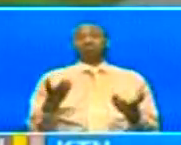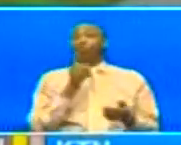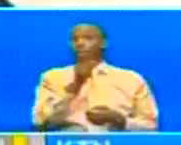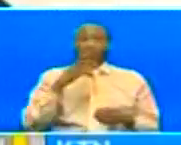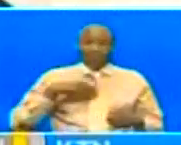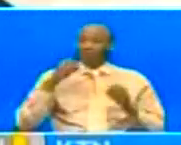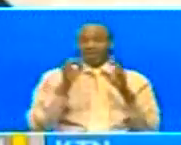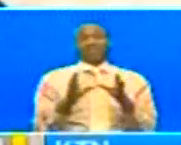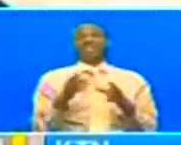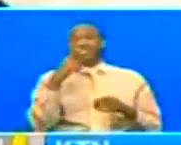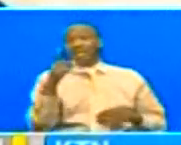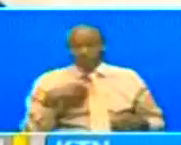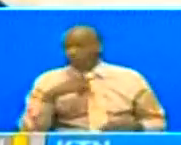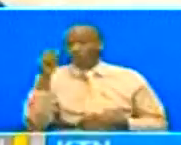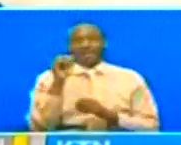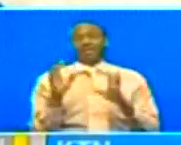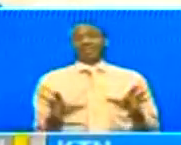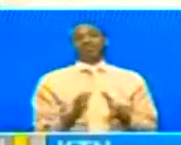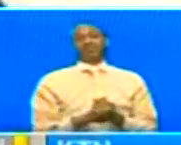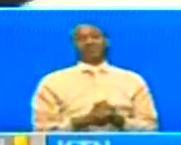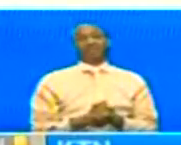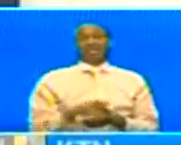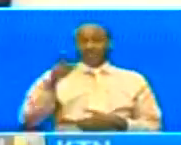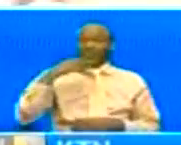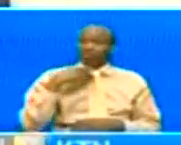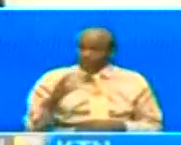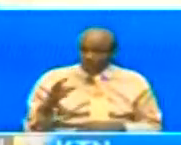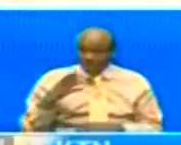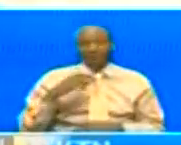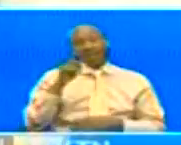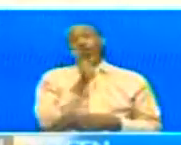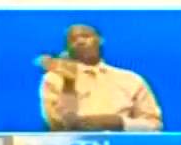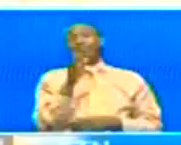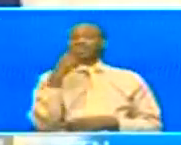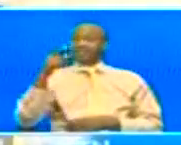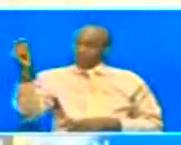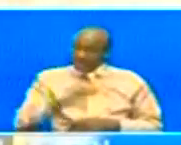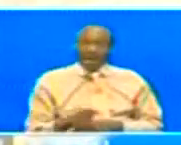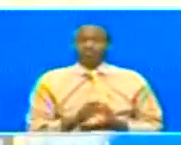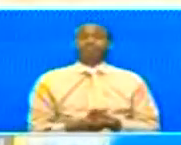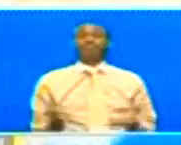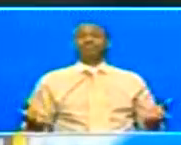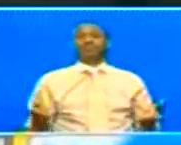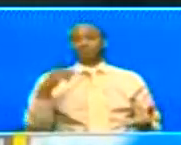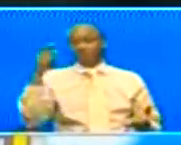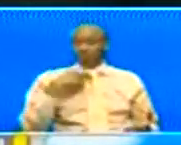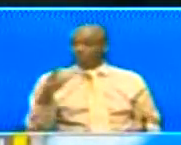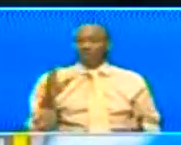don't go to Kenya. As much as they don't want their taxi drivers to come, President Obama has said he's coming. So are